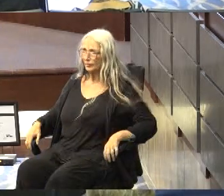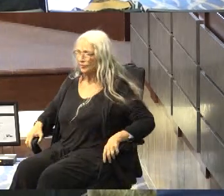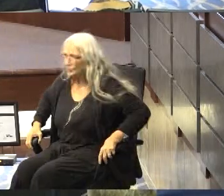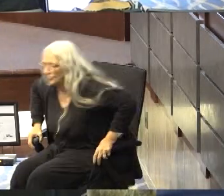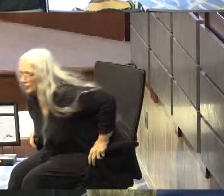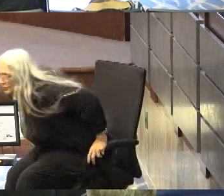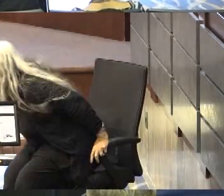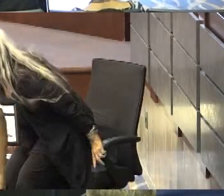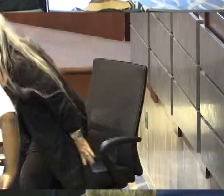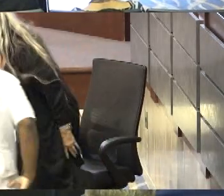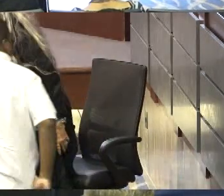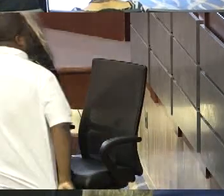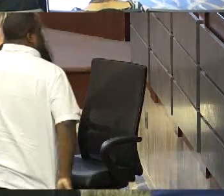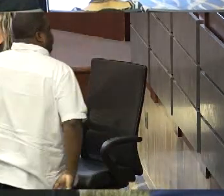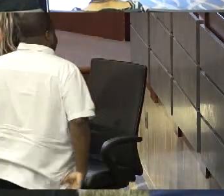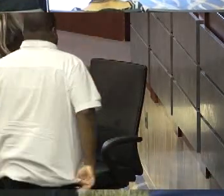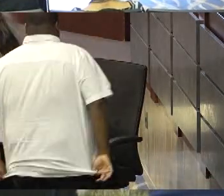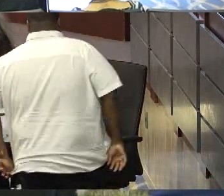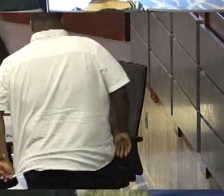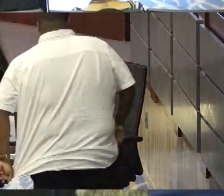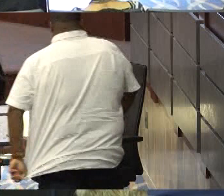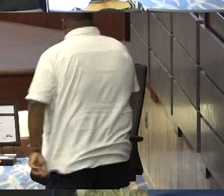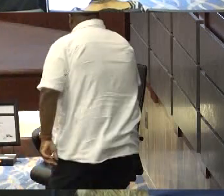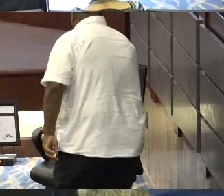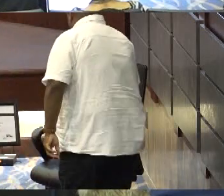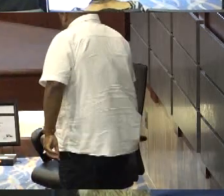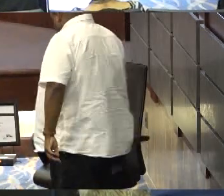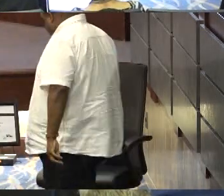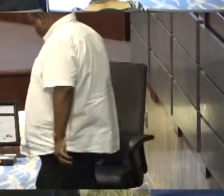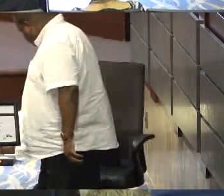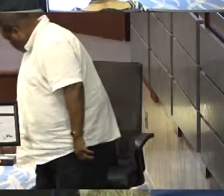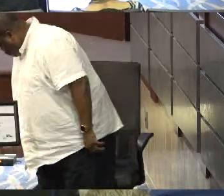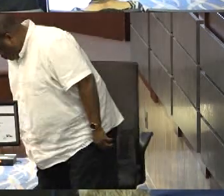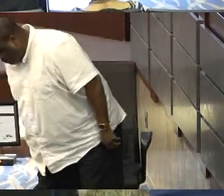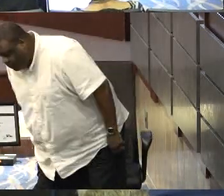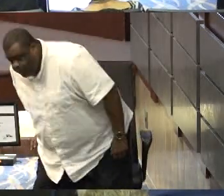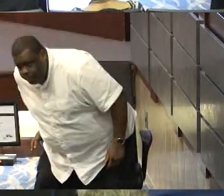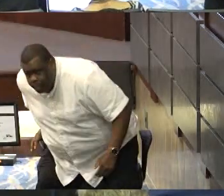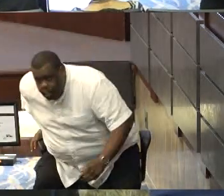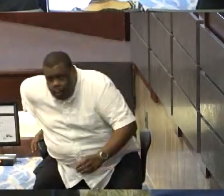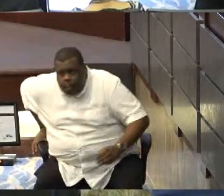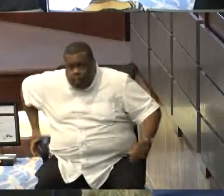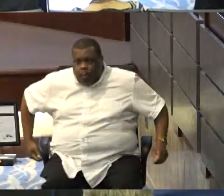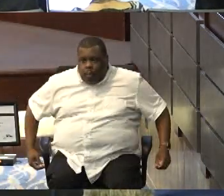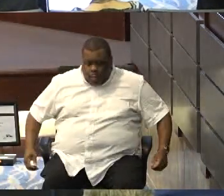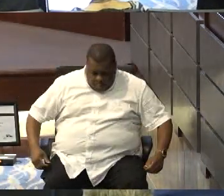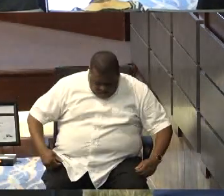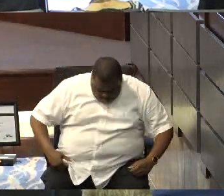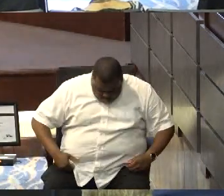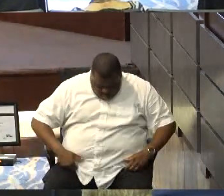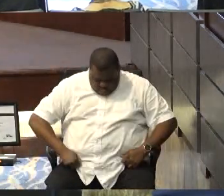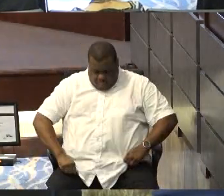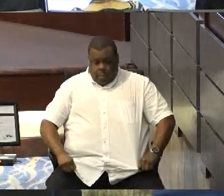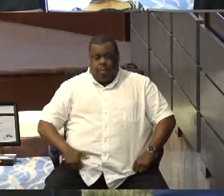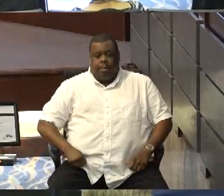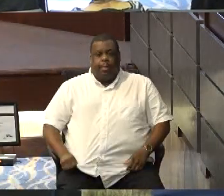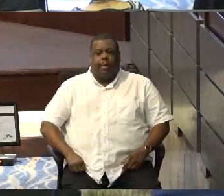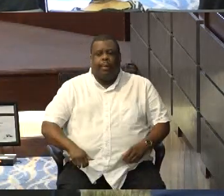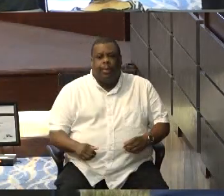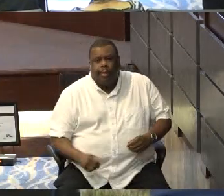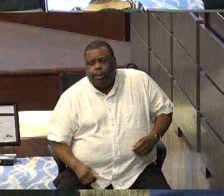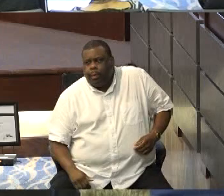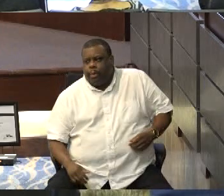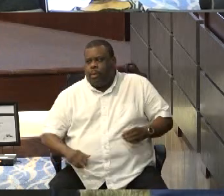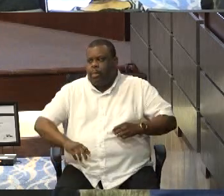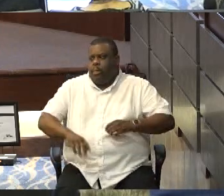We want this to be, and you just mentioned the increase in volume. And I think our approach on that